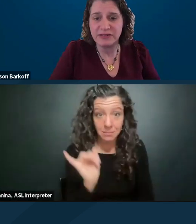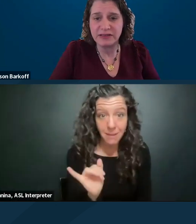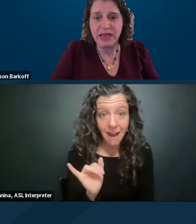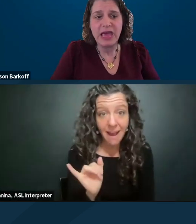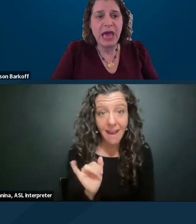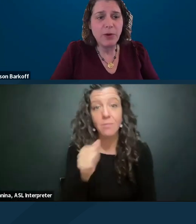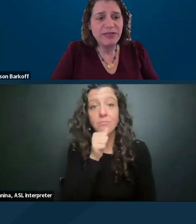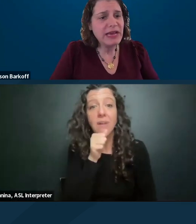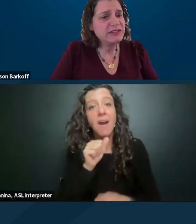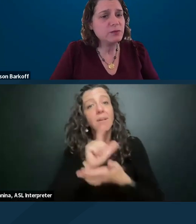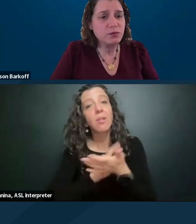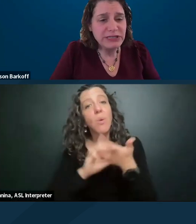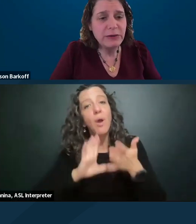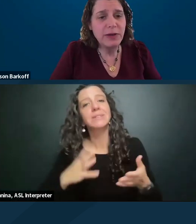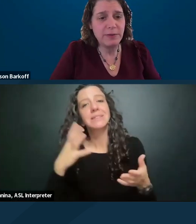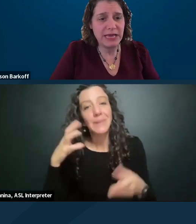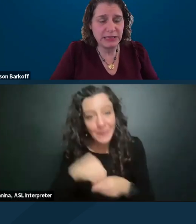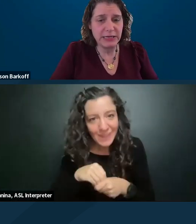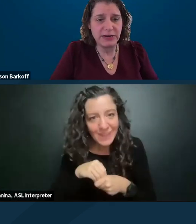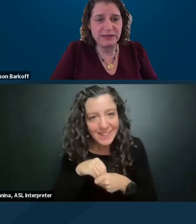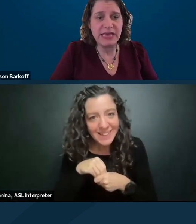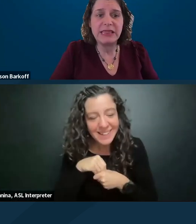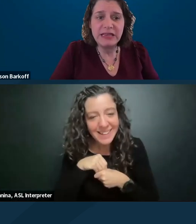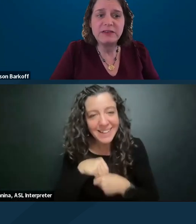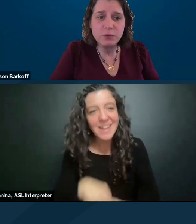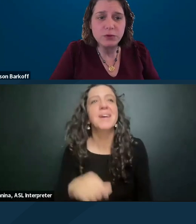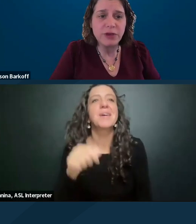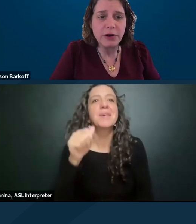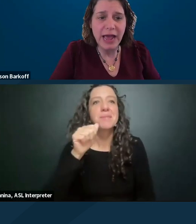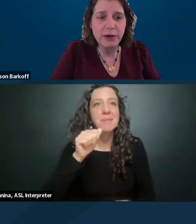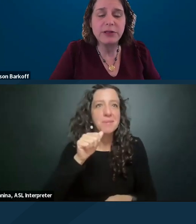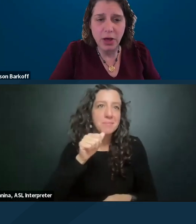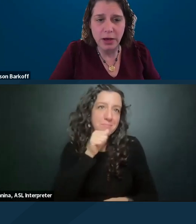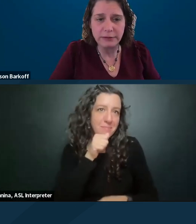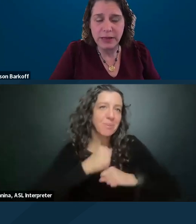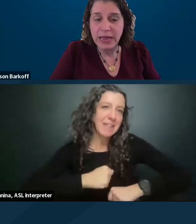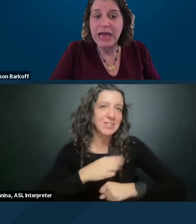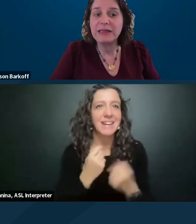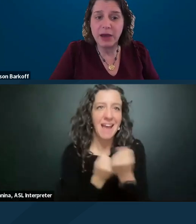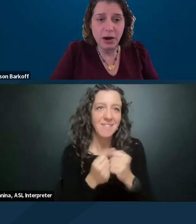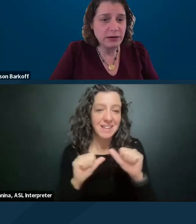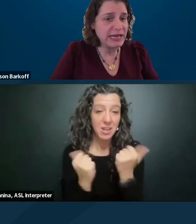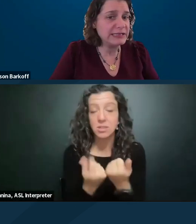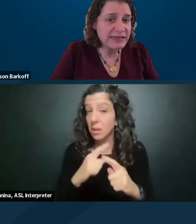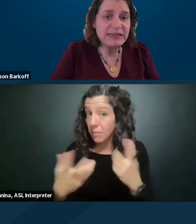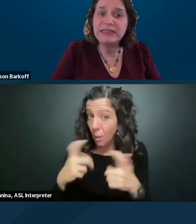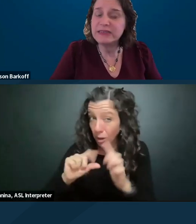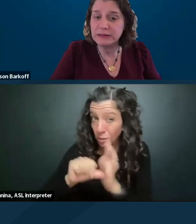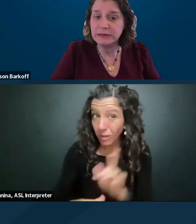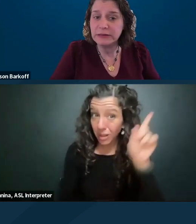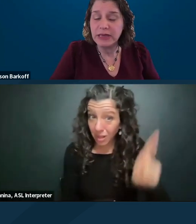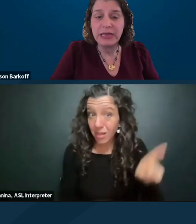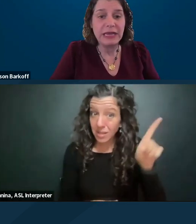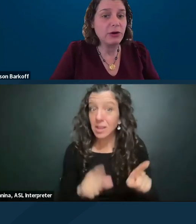advocacy agencies. And one thing I just really want to make clear is that these rules are now the law, and they are unless